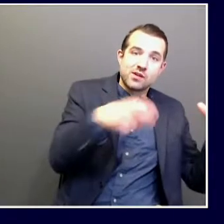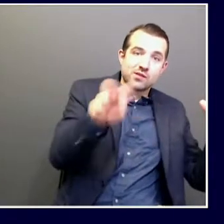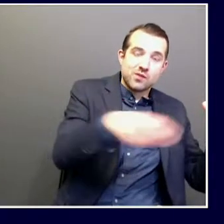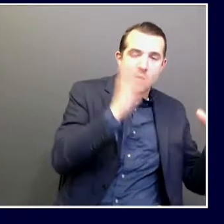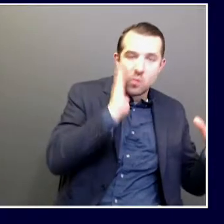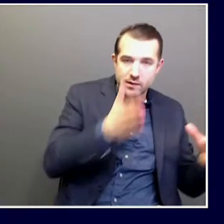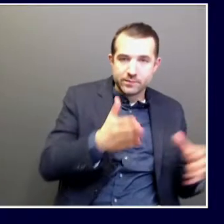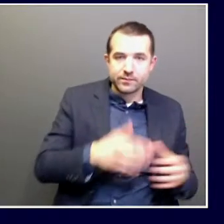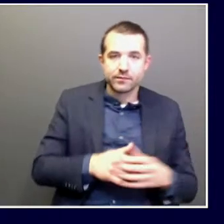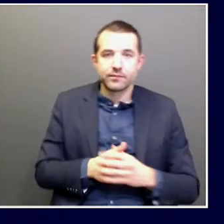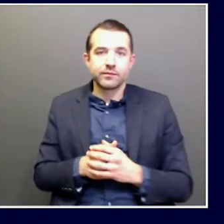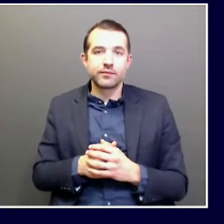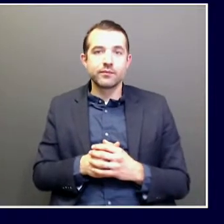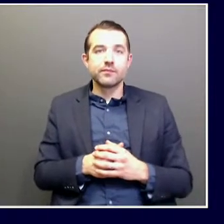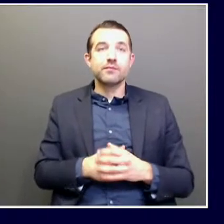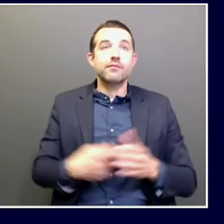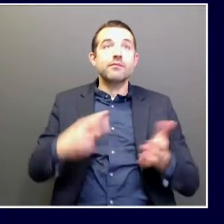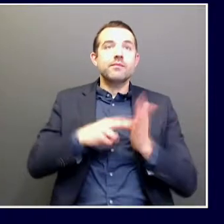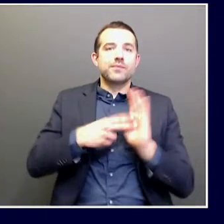hospitals.